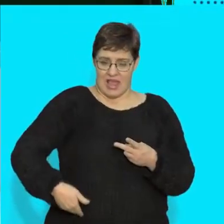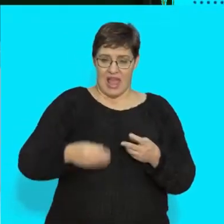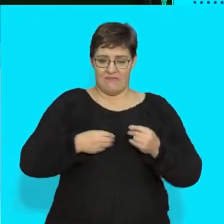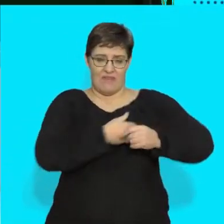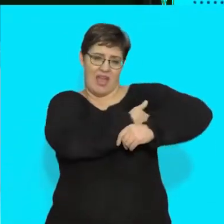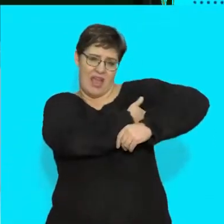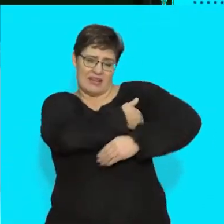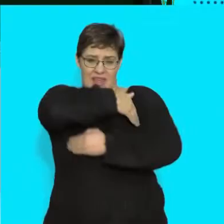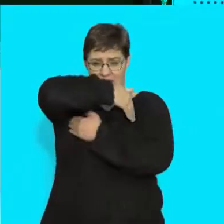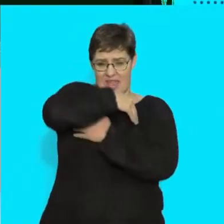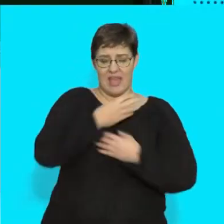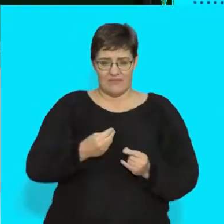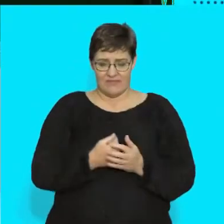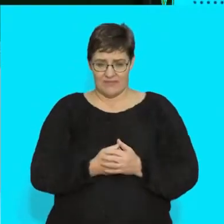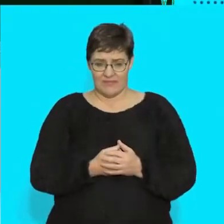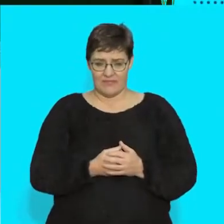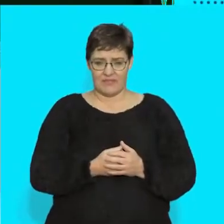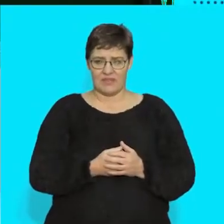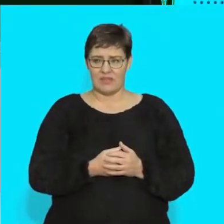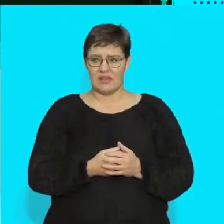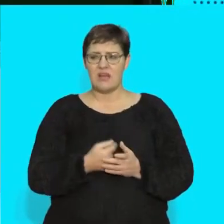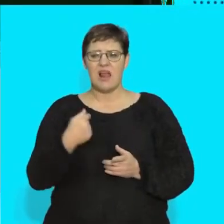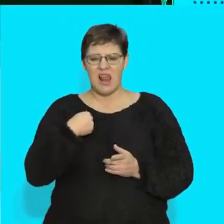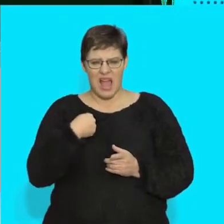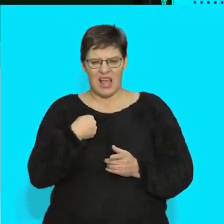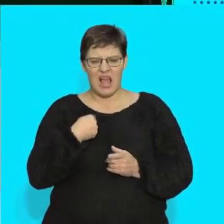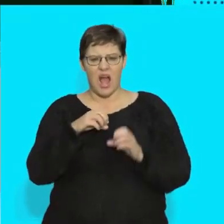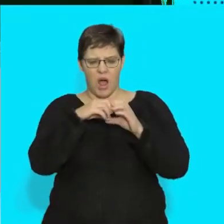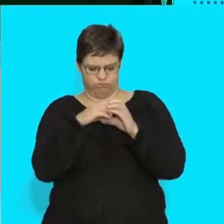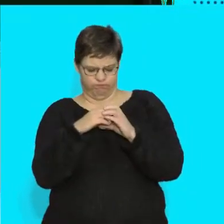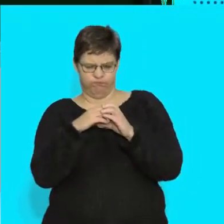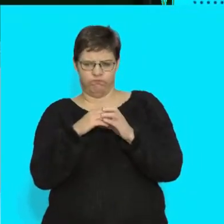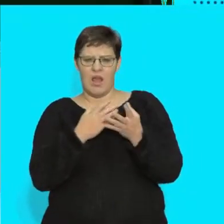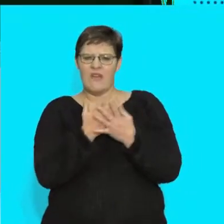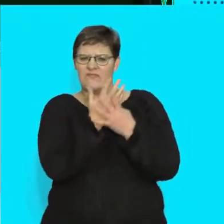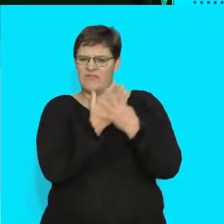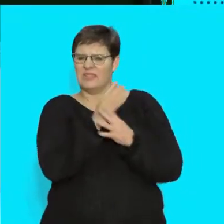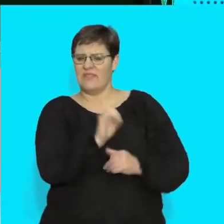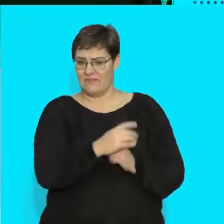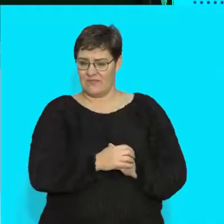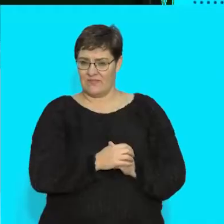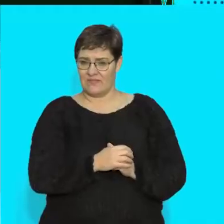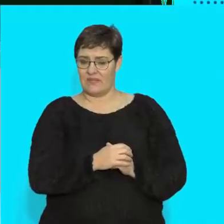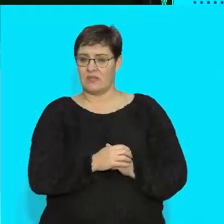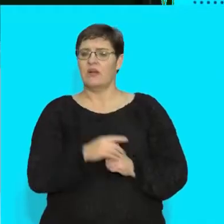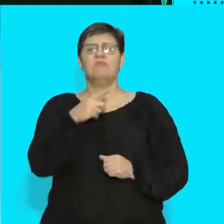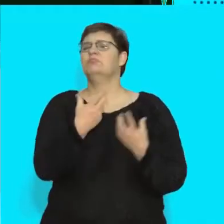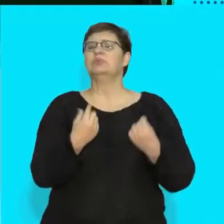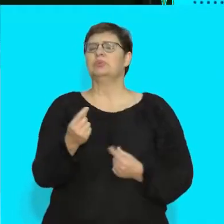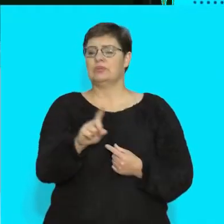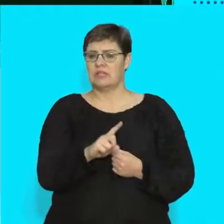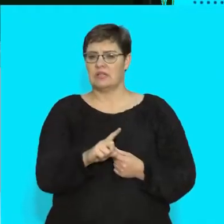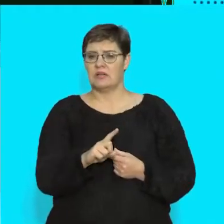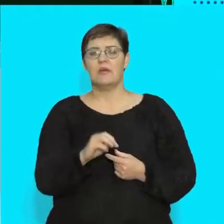here, underneath your arm. And what you will notice, glands, they filter there. And what this system does, lymphatic system does,